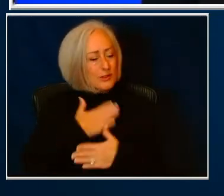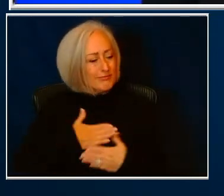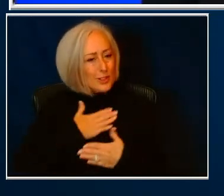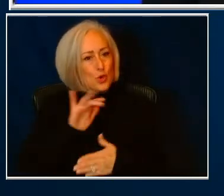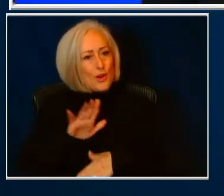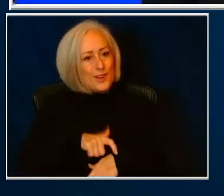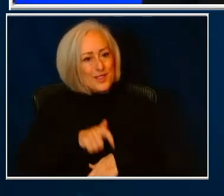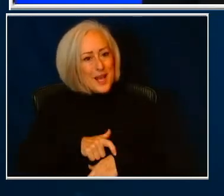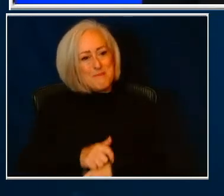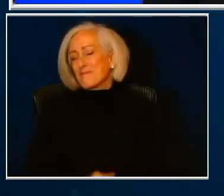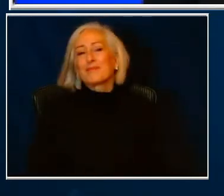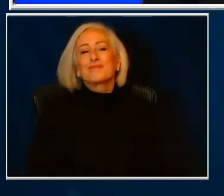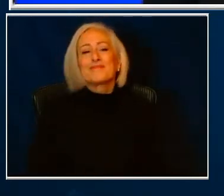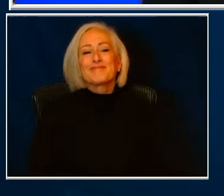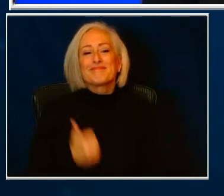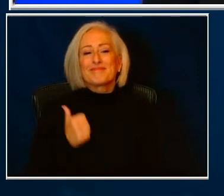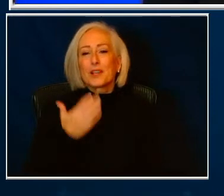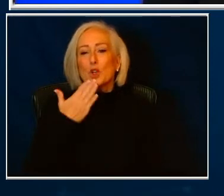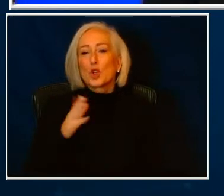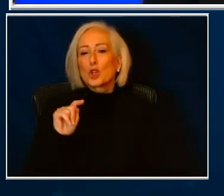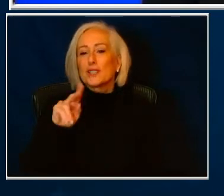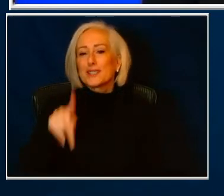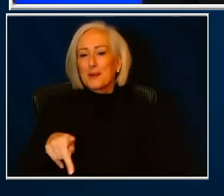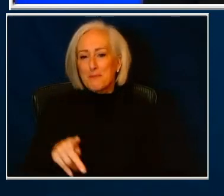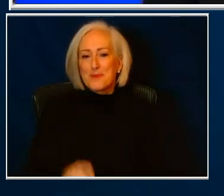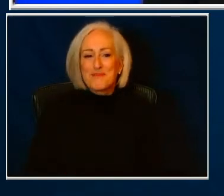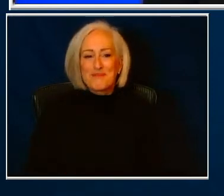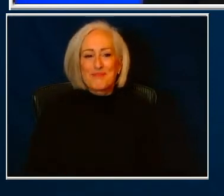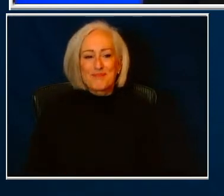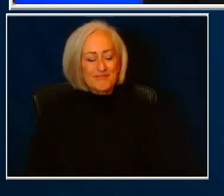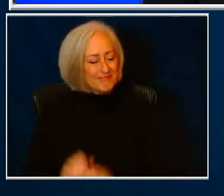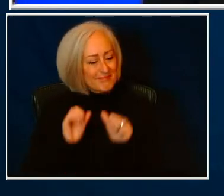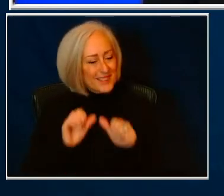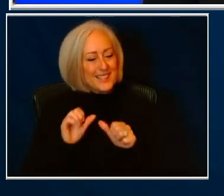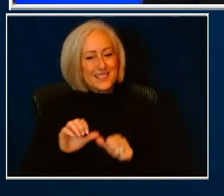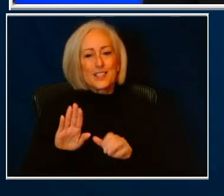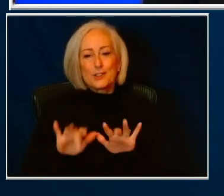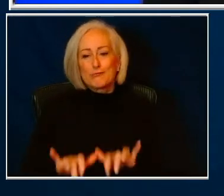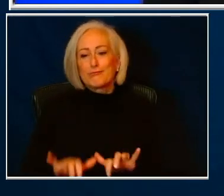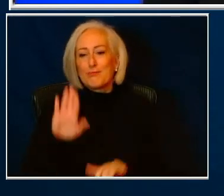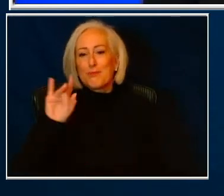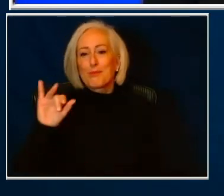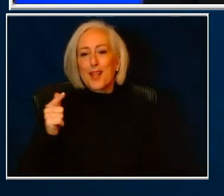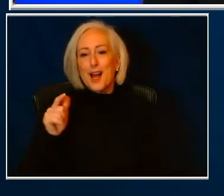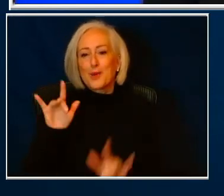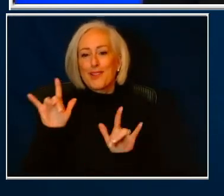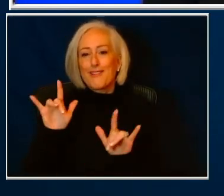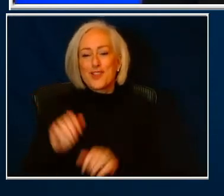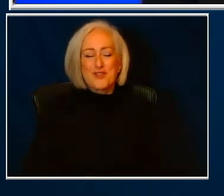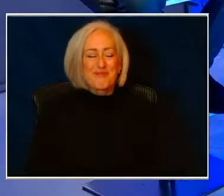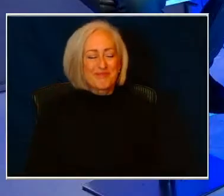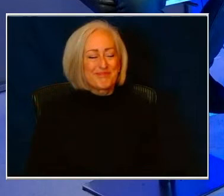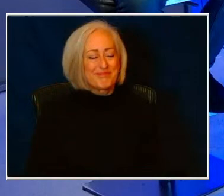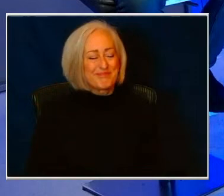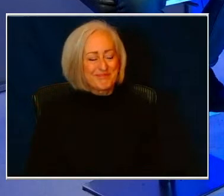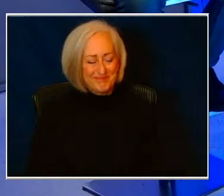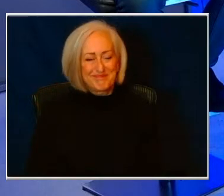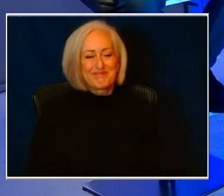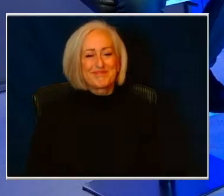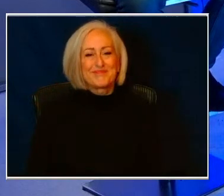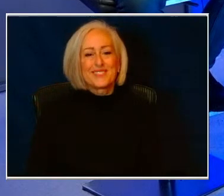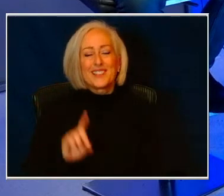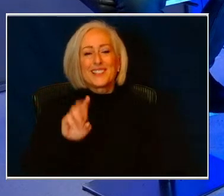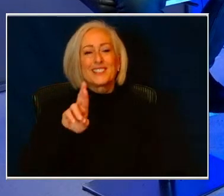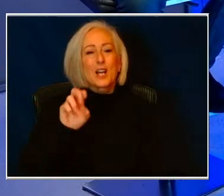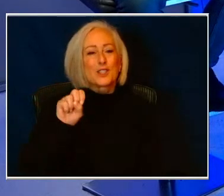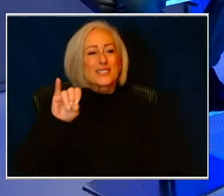you have. Great tip. Keep the tips coming. Keep your blog going. We love you. Appreciate you. Love you too. Always. Dr. C, your final thoughts